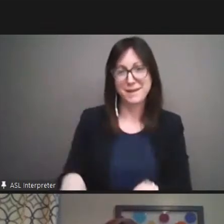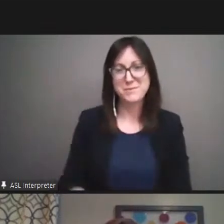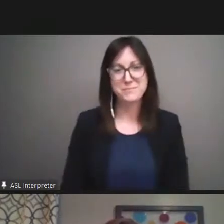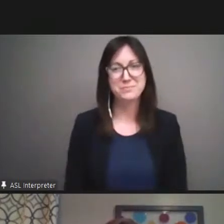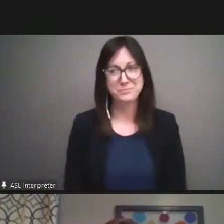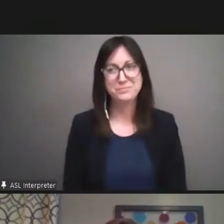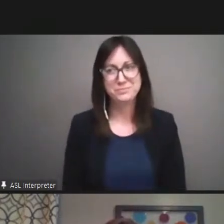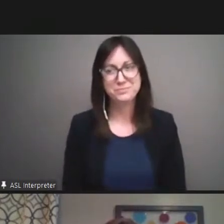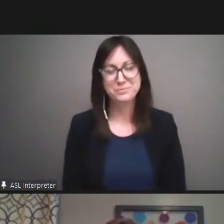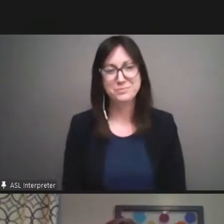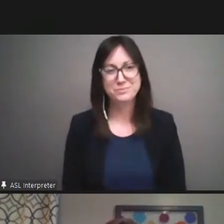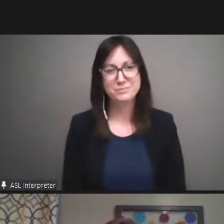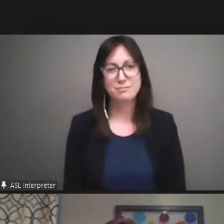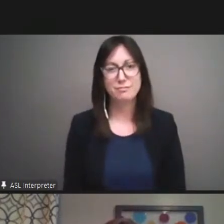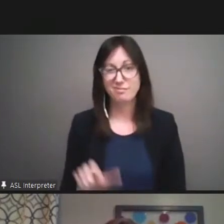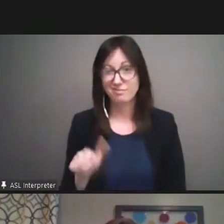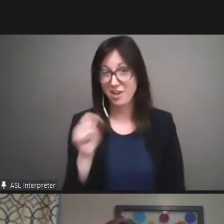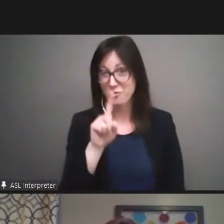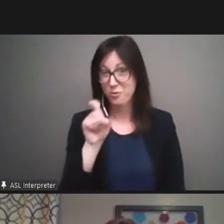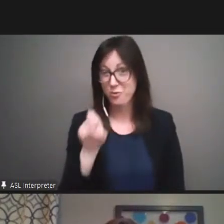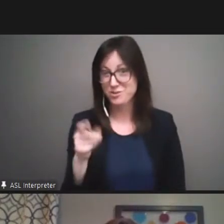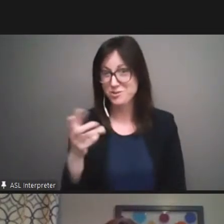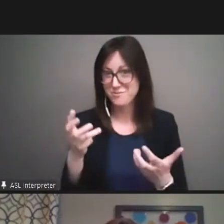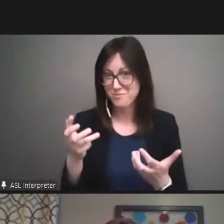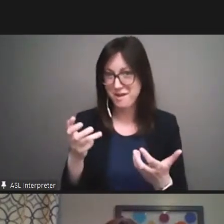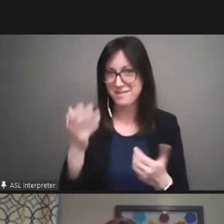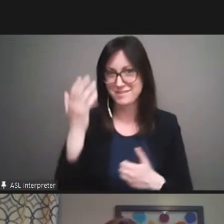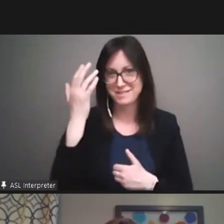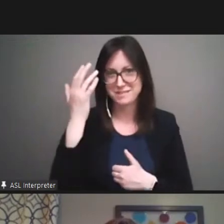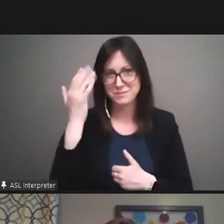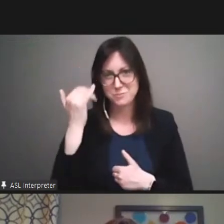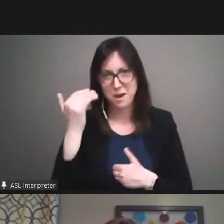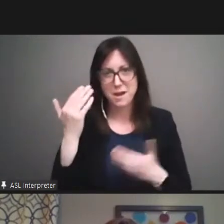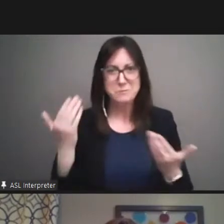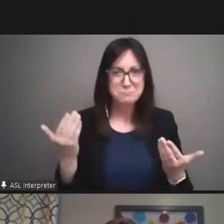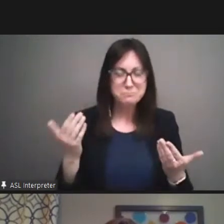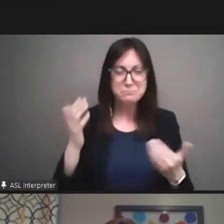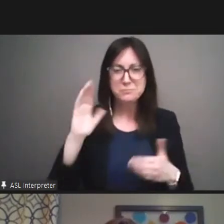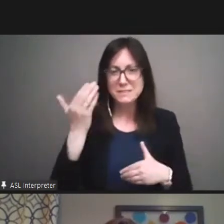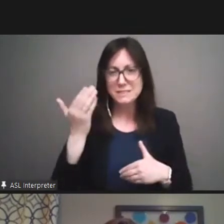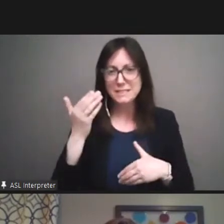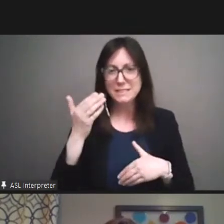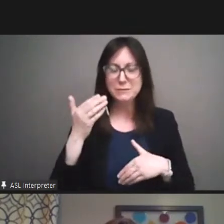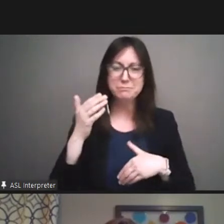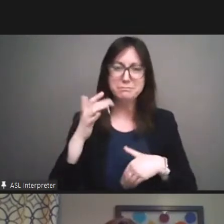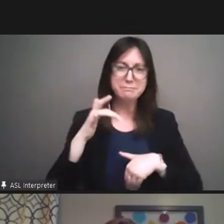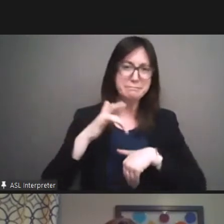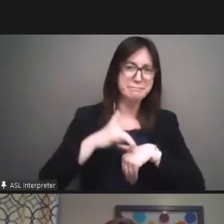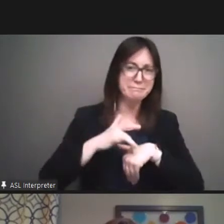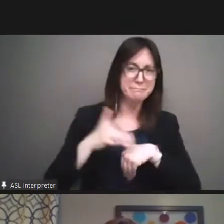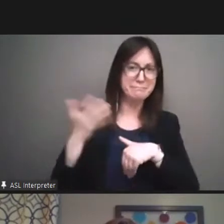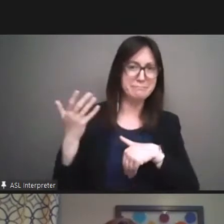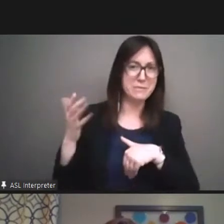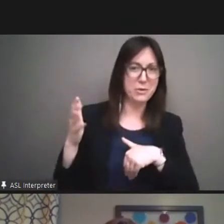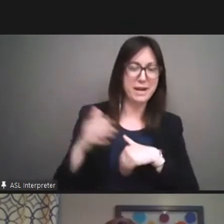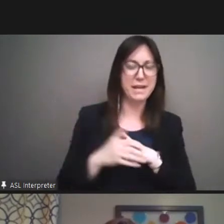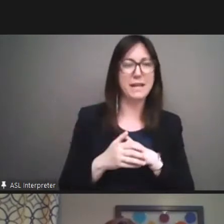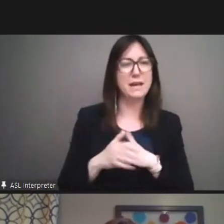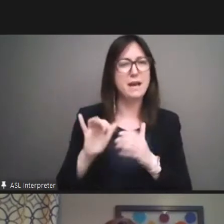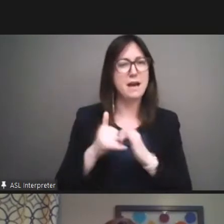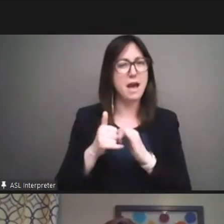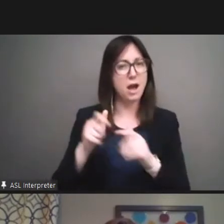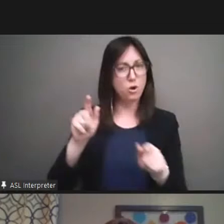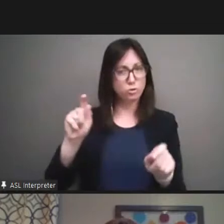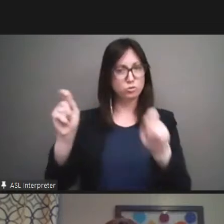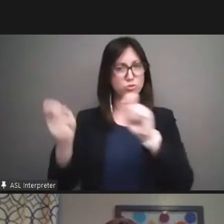I really want to ask another question, because we've sort of been touching on this notion of like seeing change and there